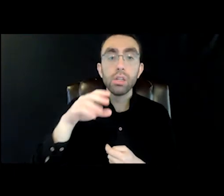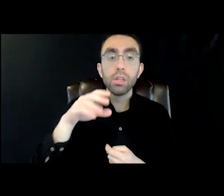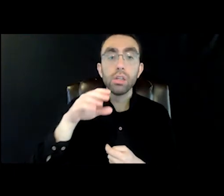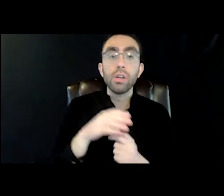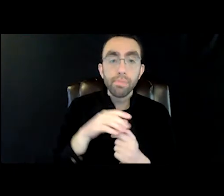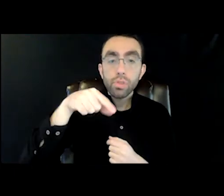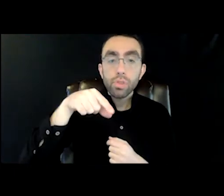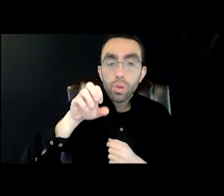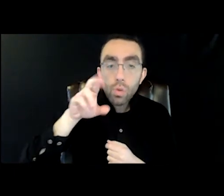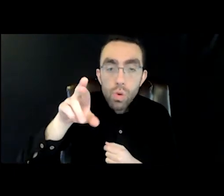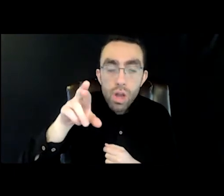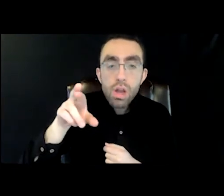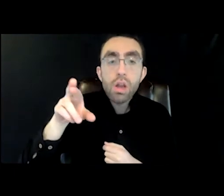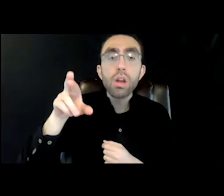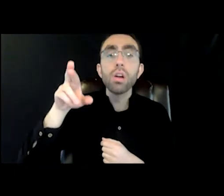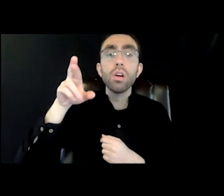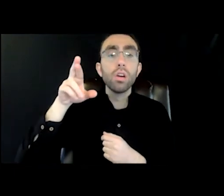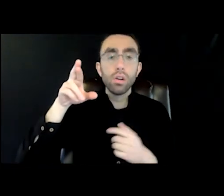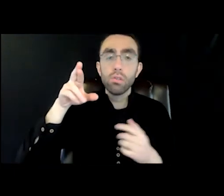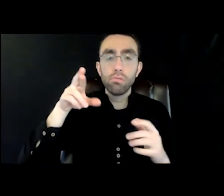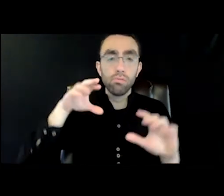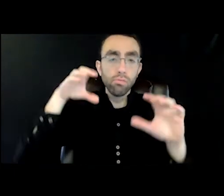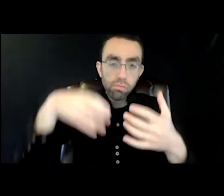to work with every single day.